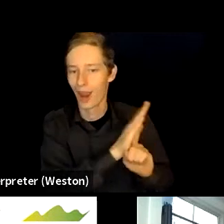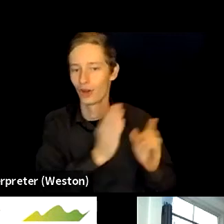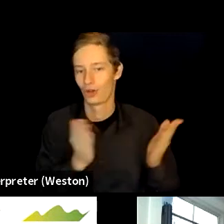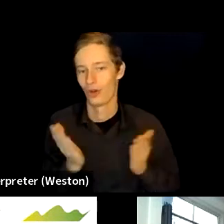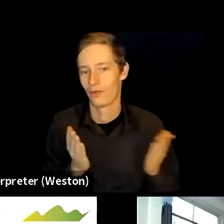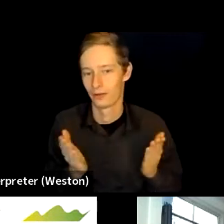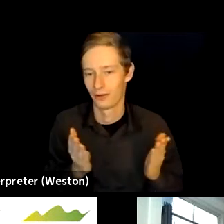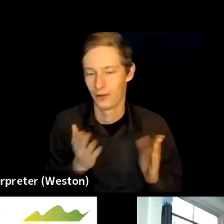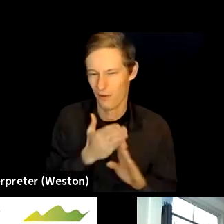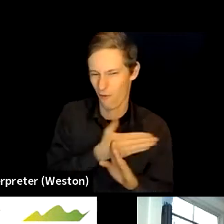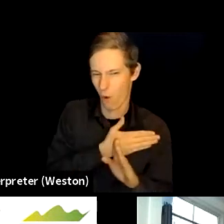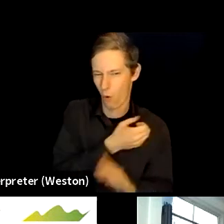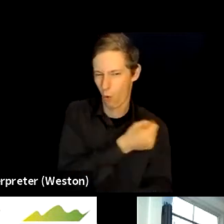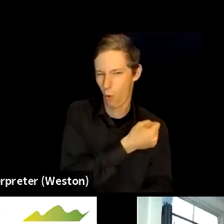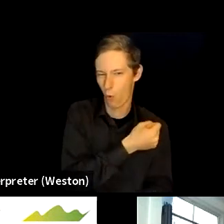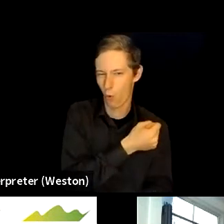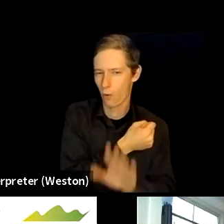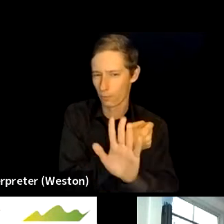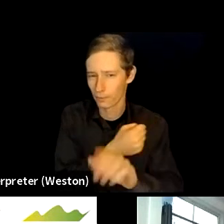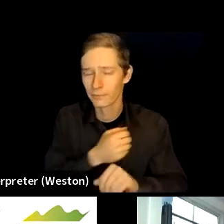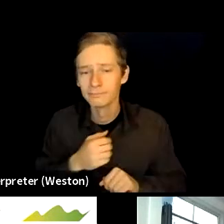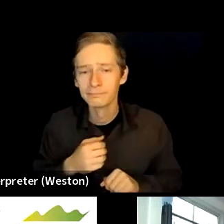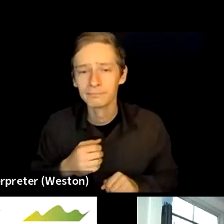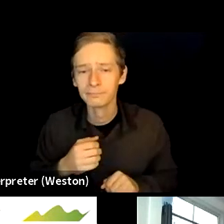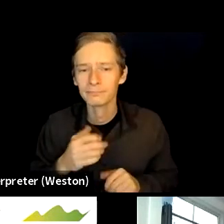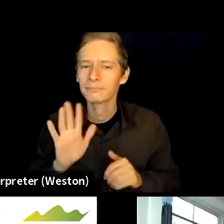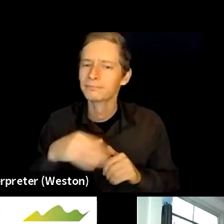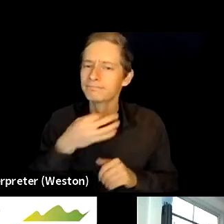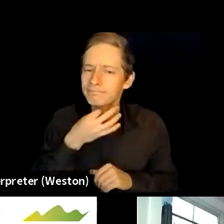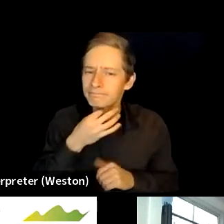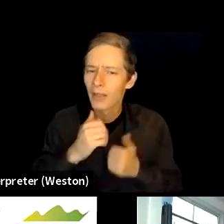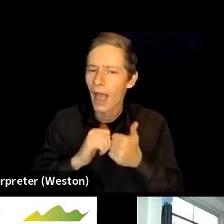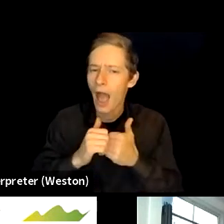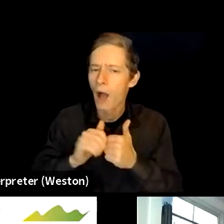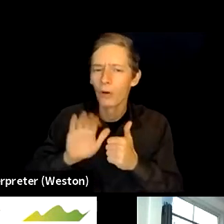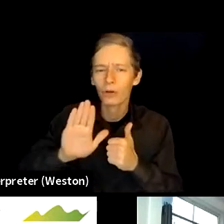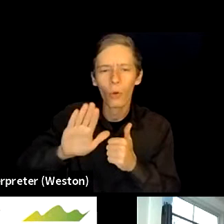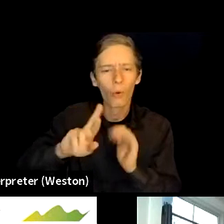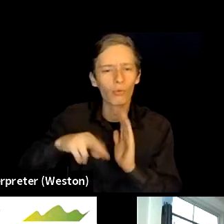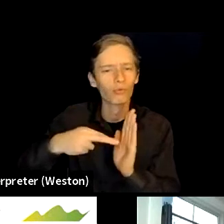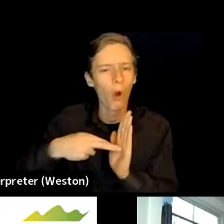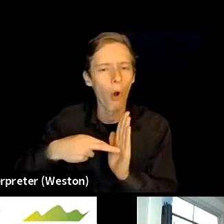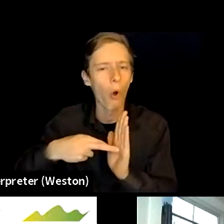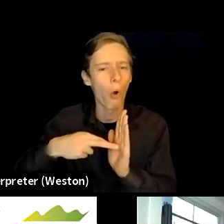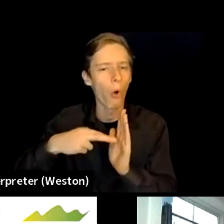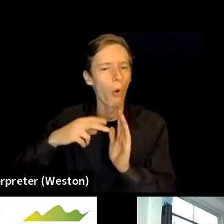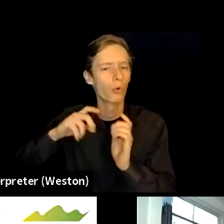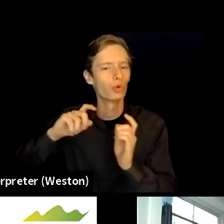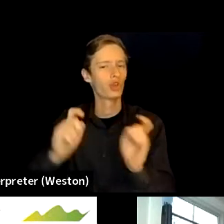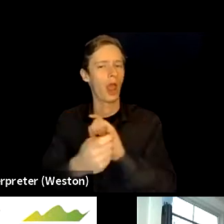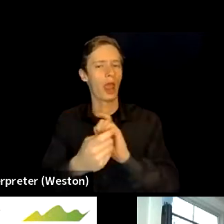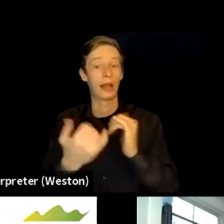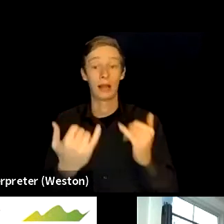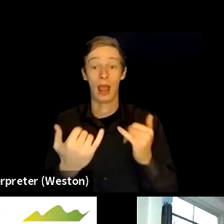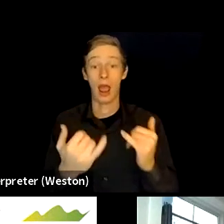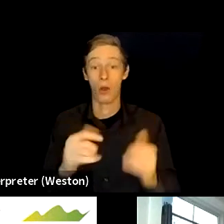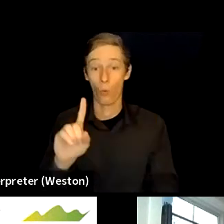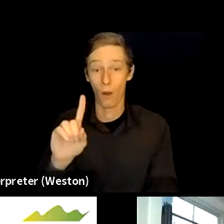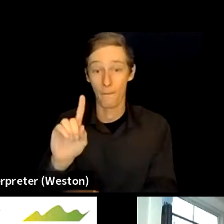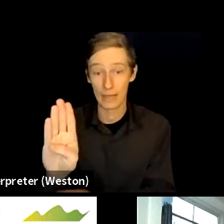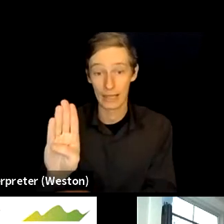before we chat about that, how has the business continuity team role changed since we moved into the 1B vaccination